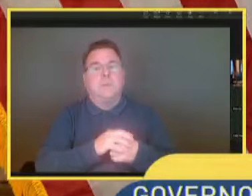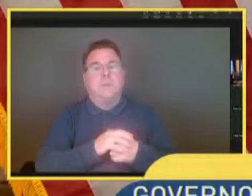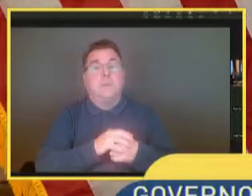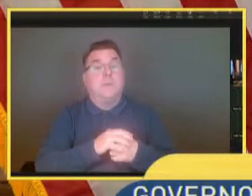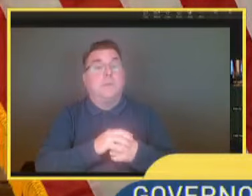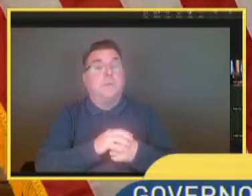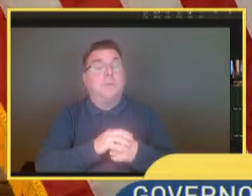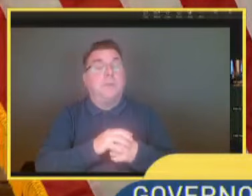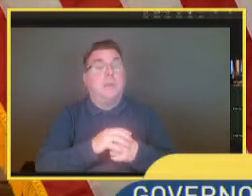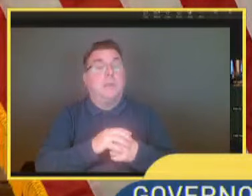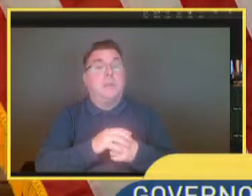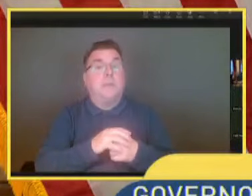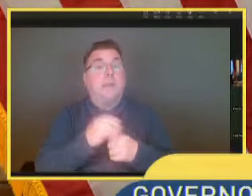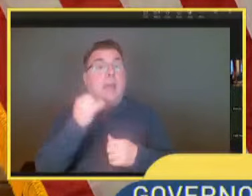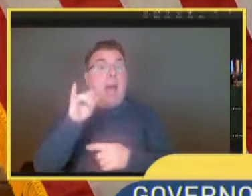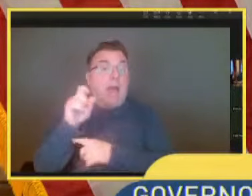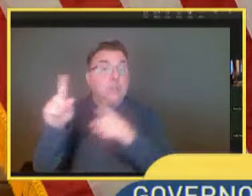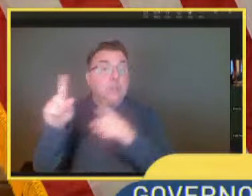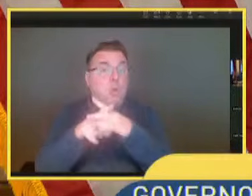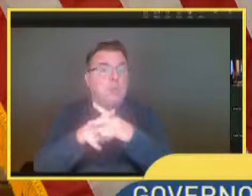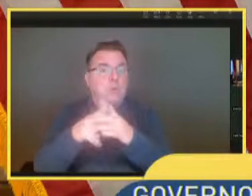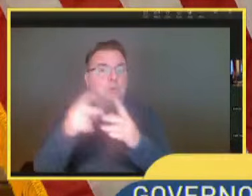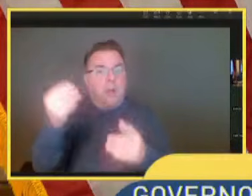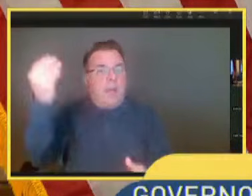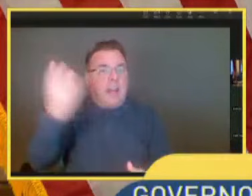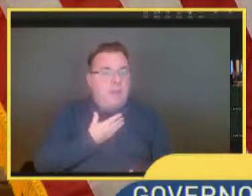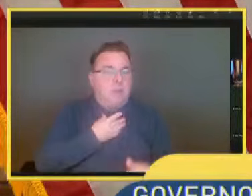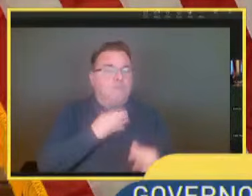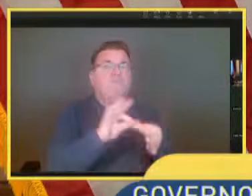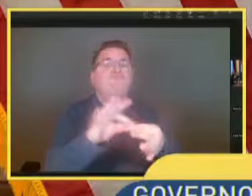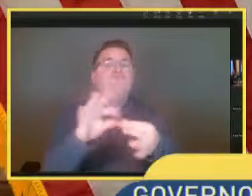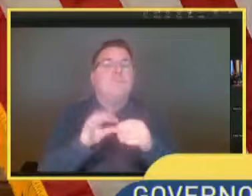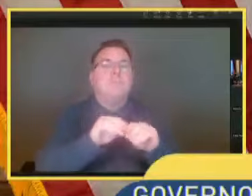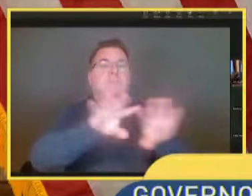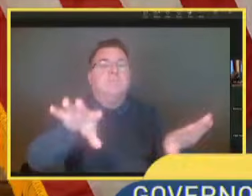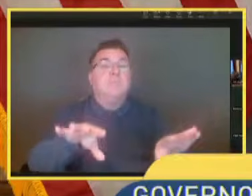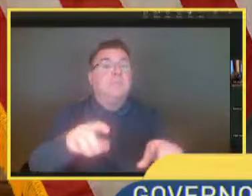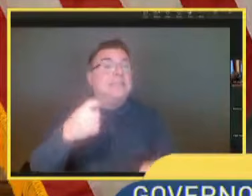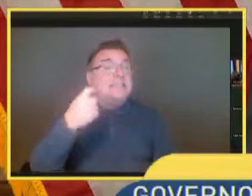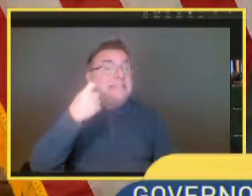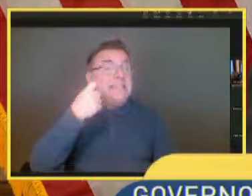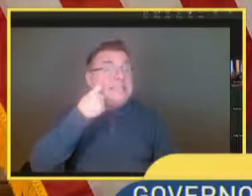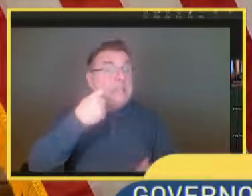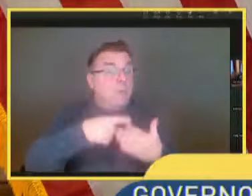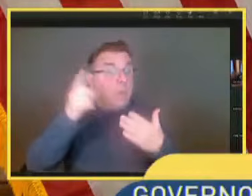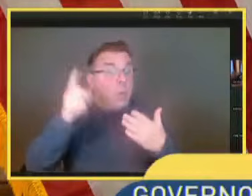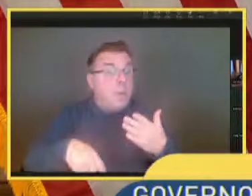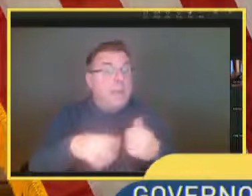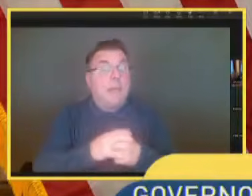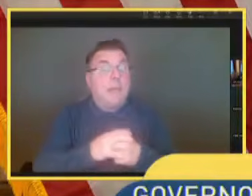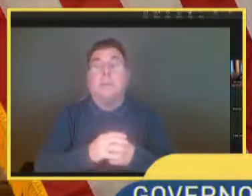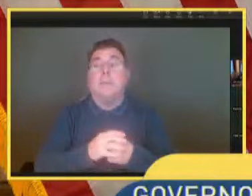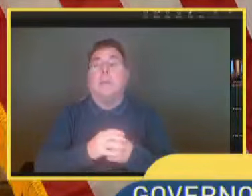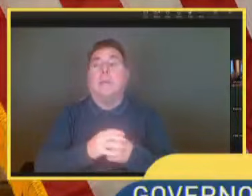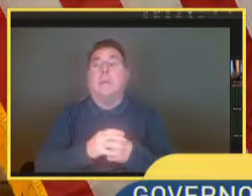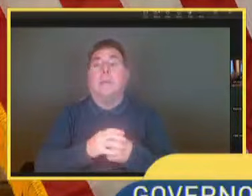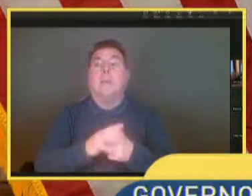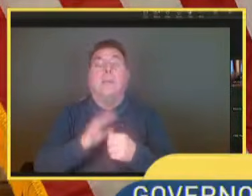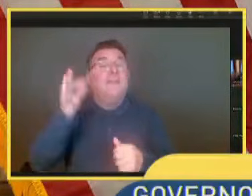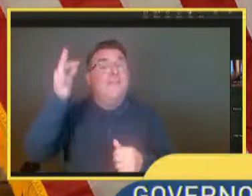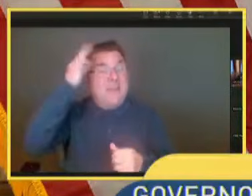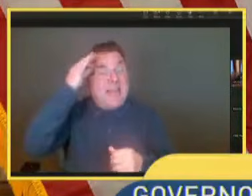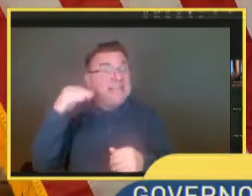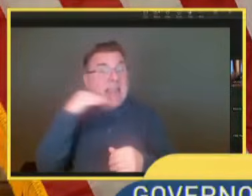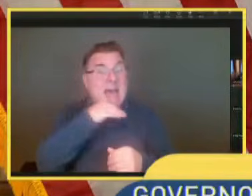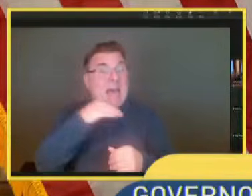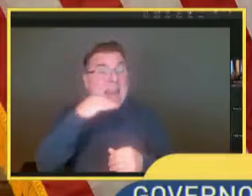being recorded, which is deeply helpful, as we saw this weekend in the face of the lies that came from federal officials. Well,